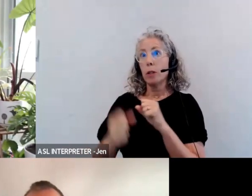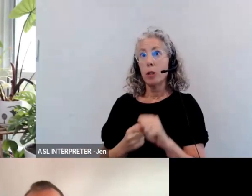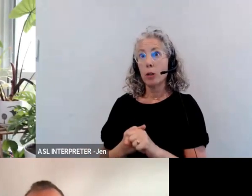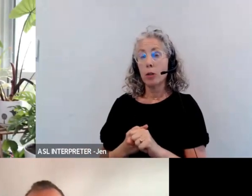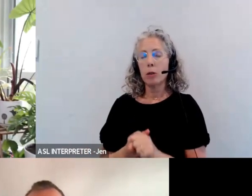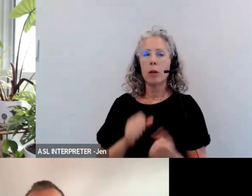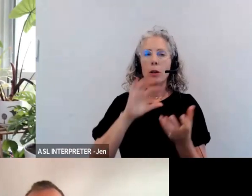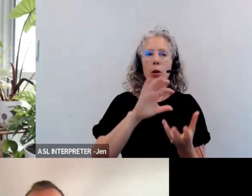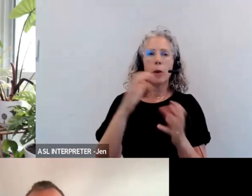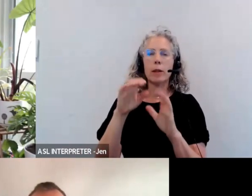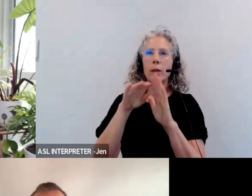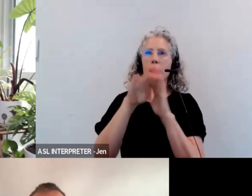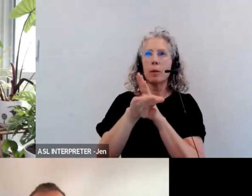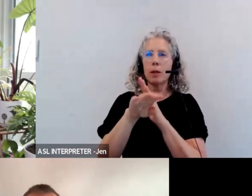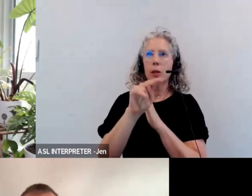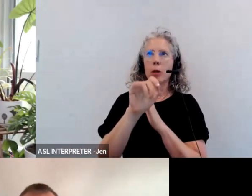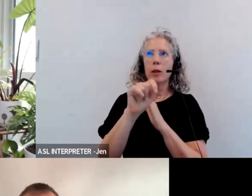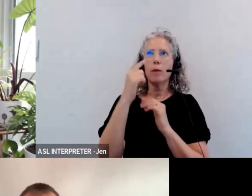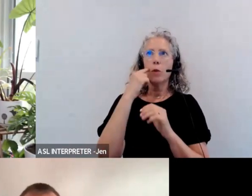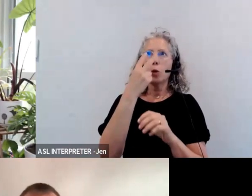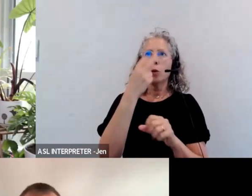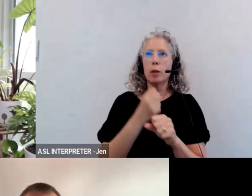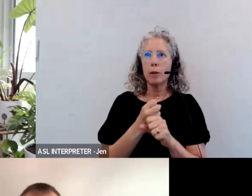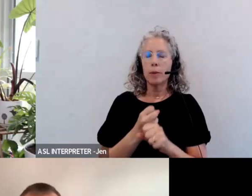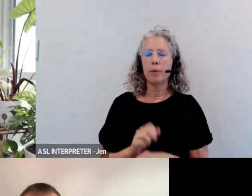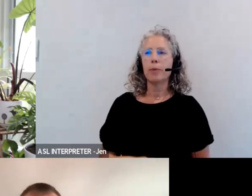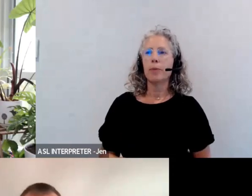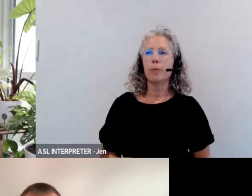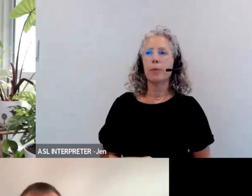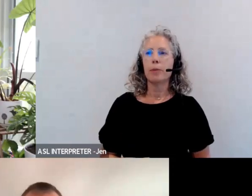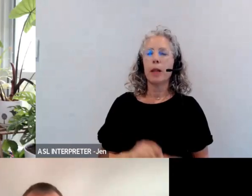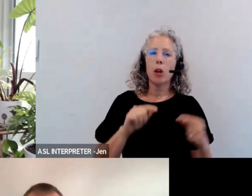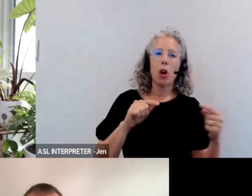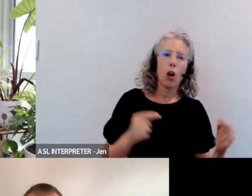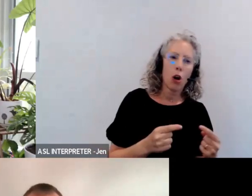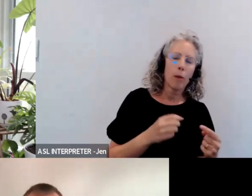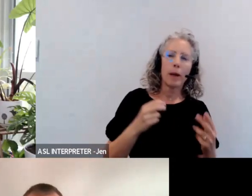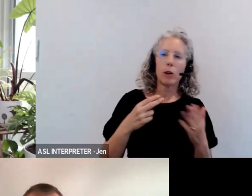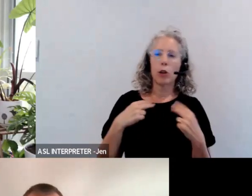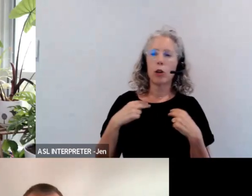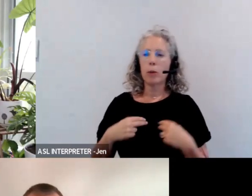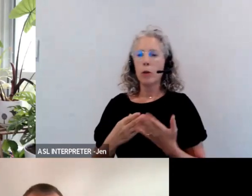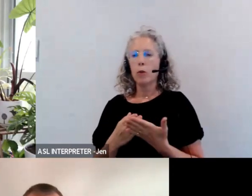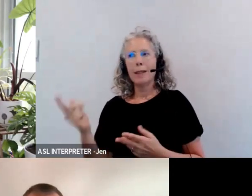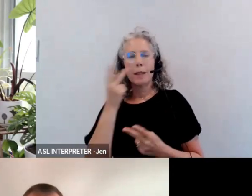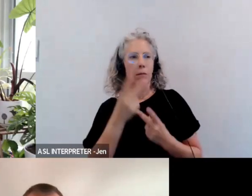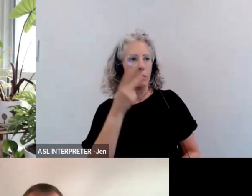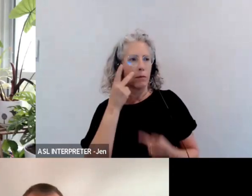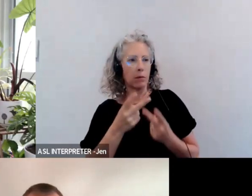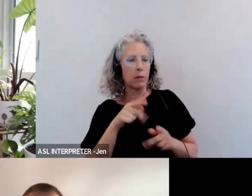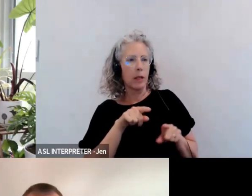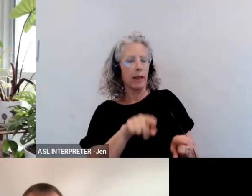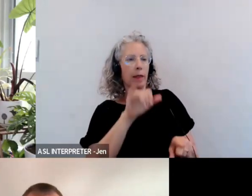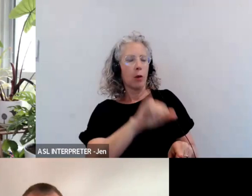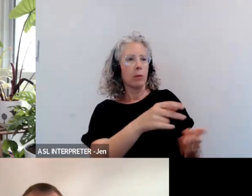crisis stabilization unit for 2 years. It's the harm and human rights abuses he witnessed in these